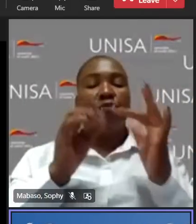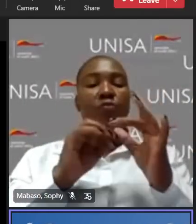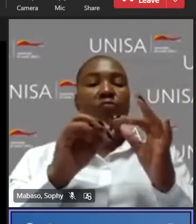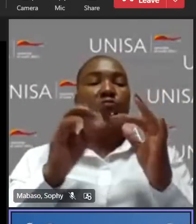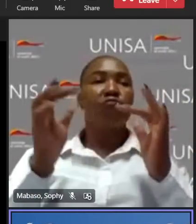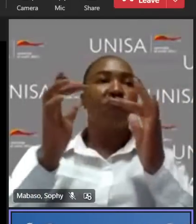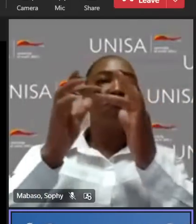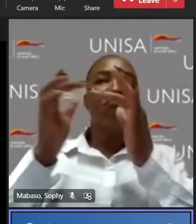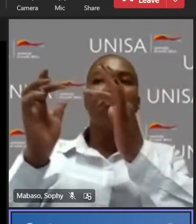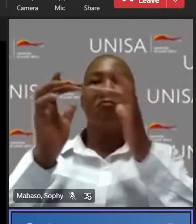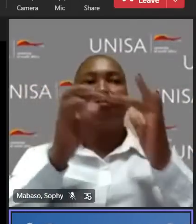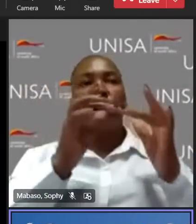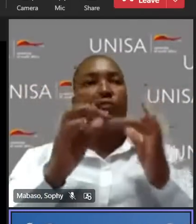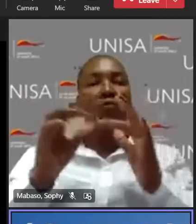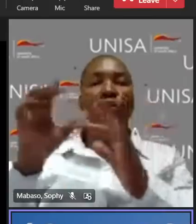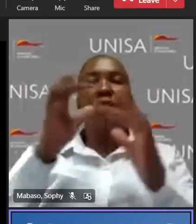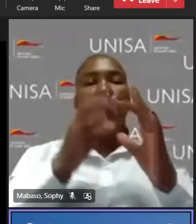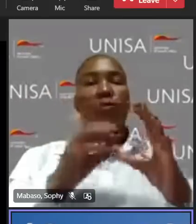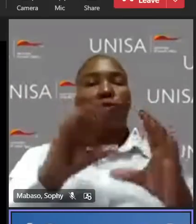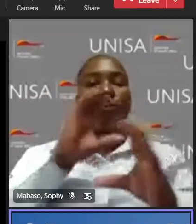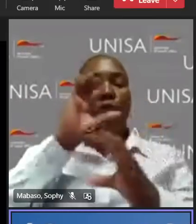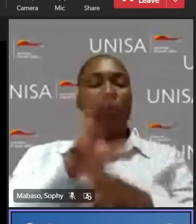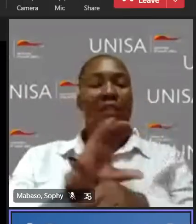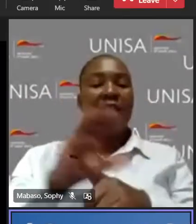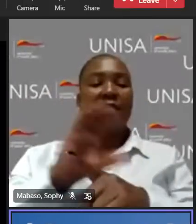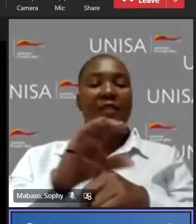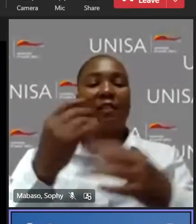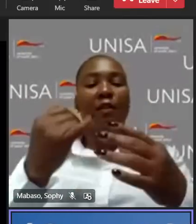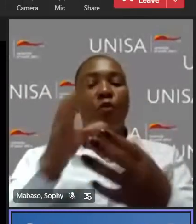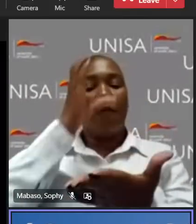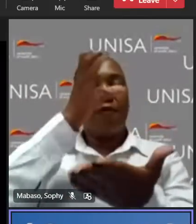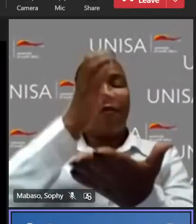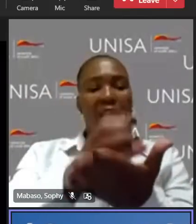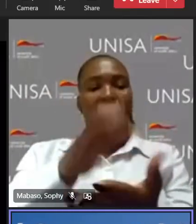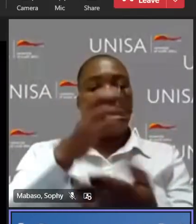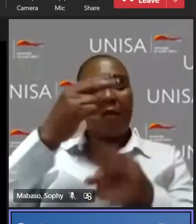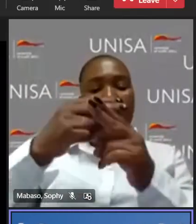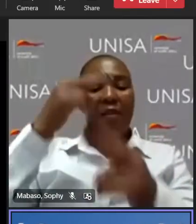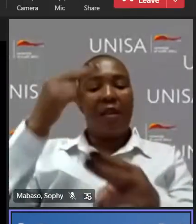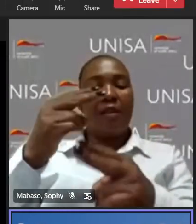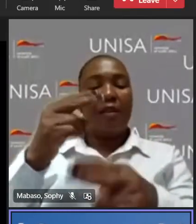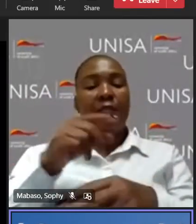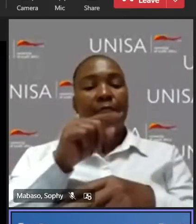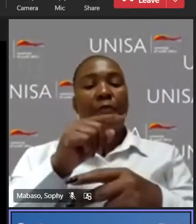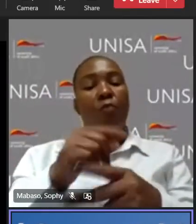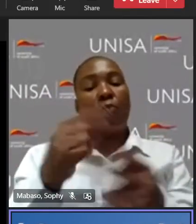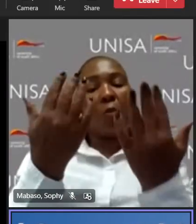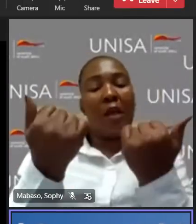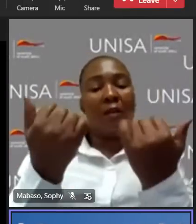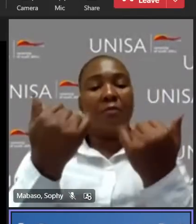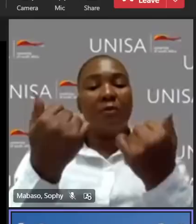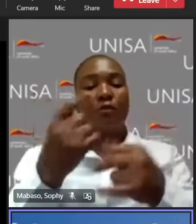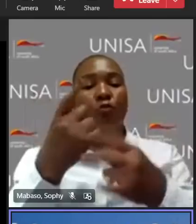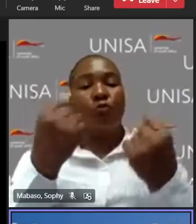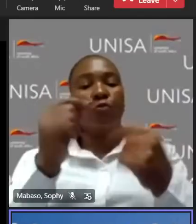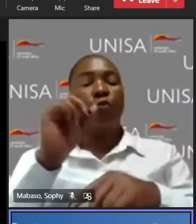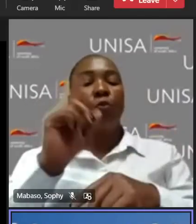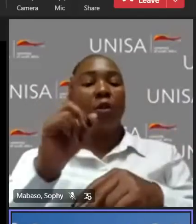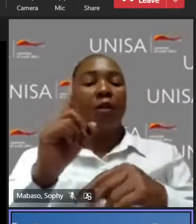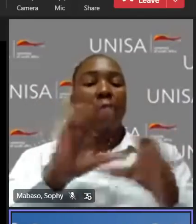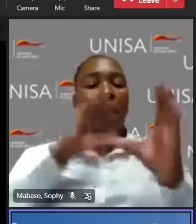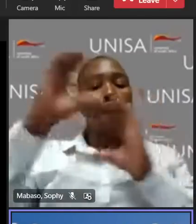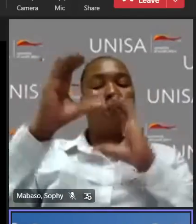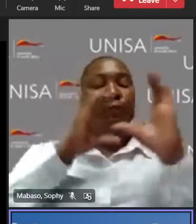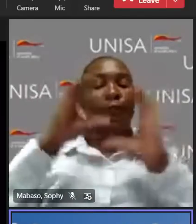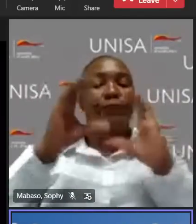they can confirm and finalize the vetting. So we are expected that we are going to